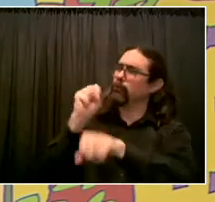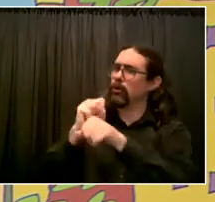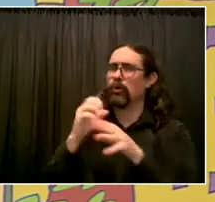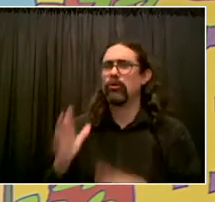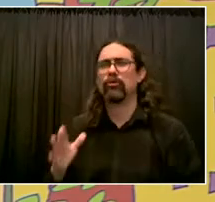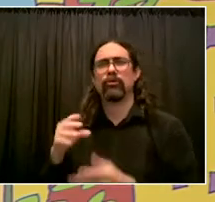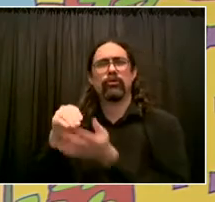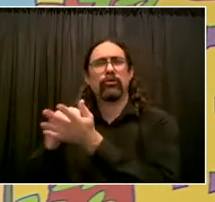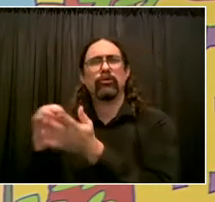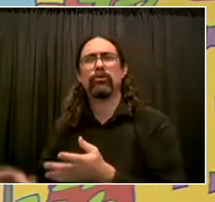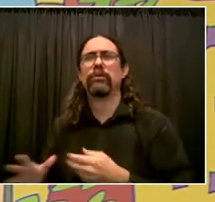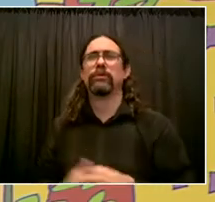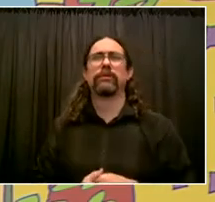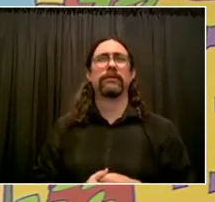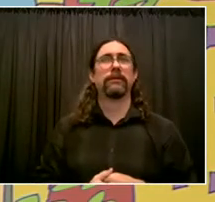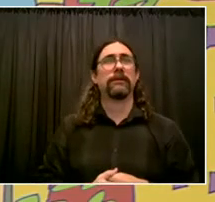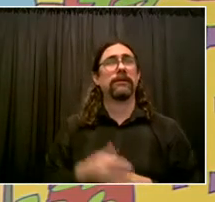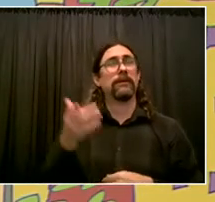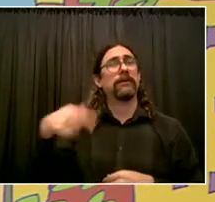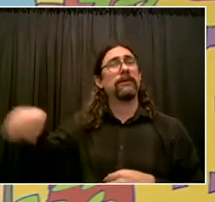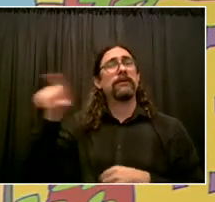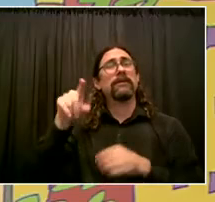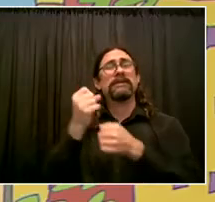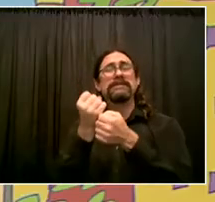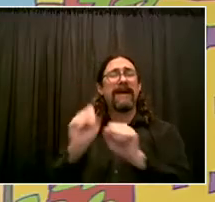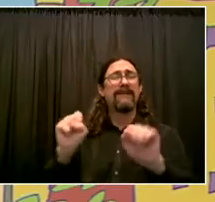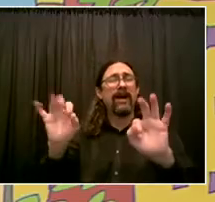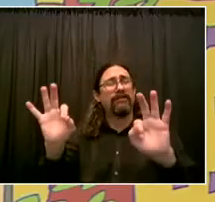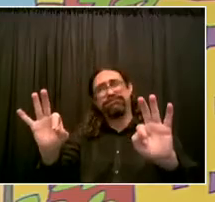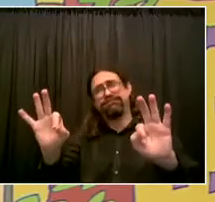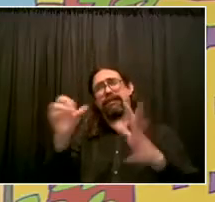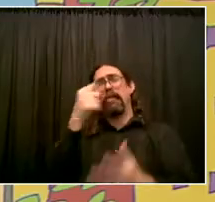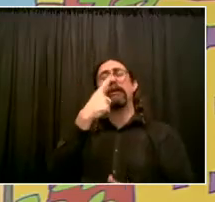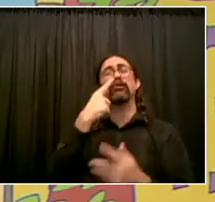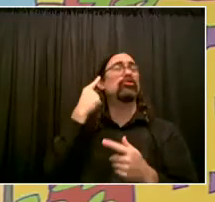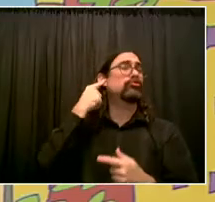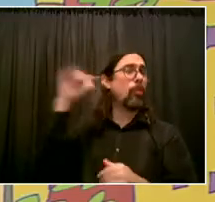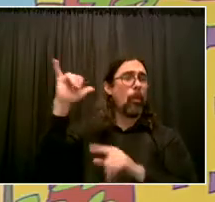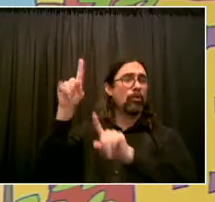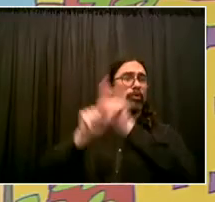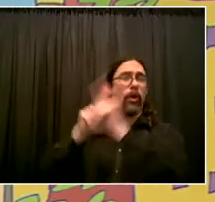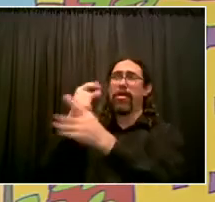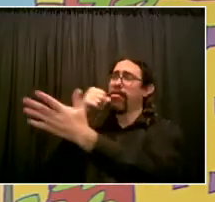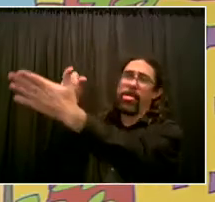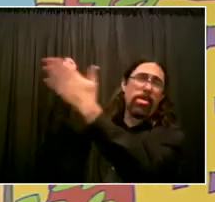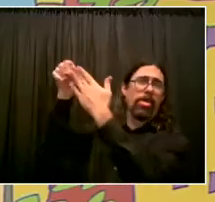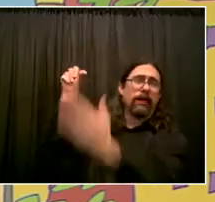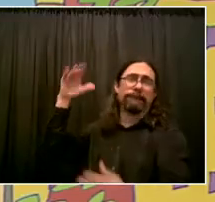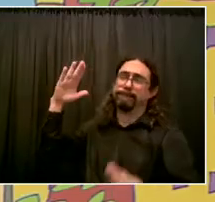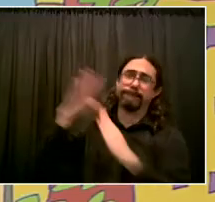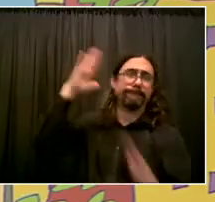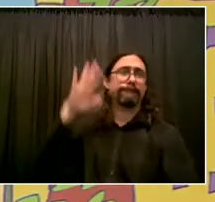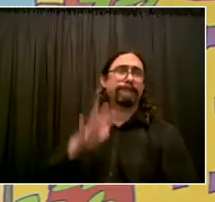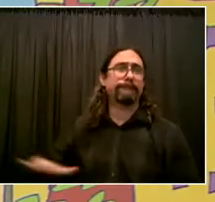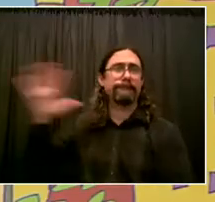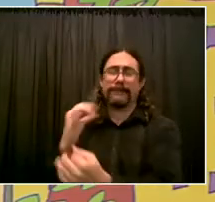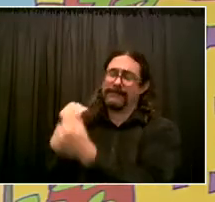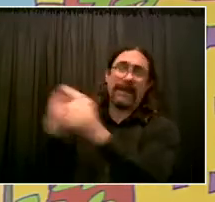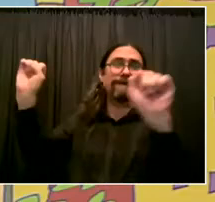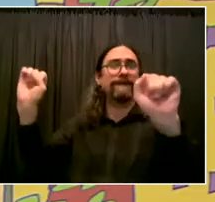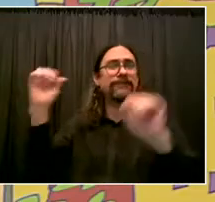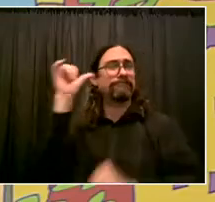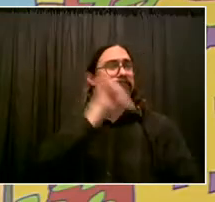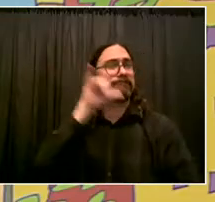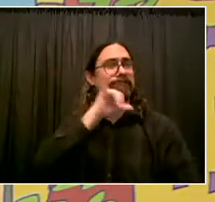we put together has kept kids safe. We all know COVID levels very, very low in the schools, thank God. But we